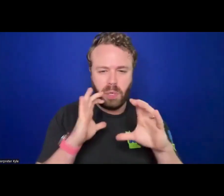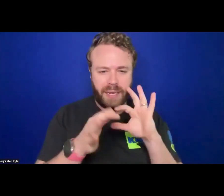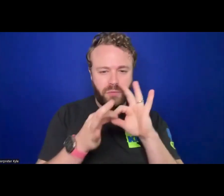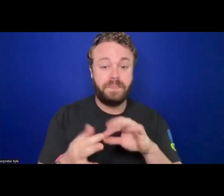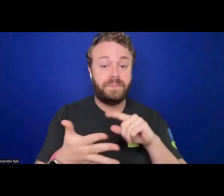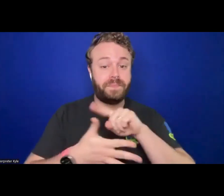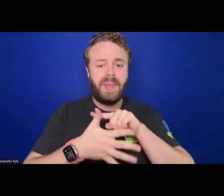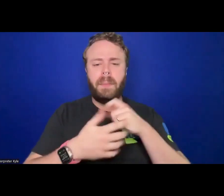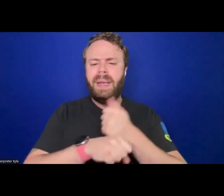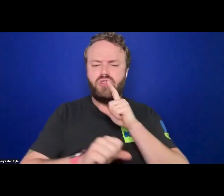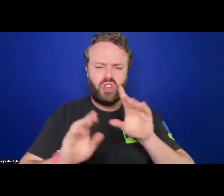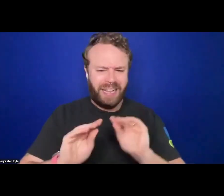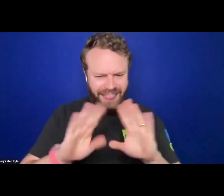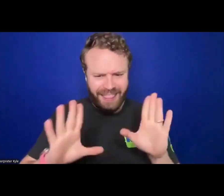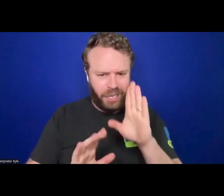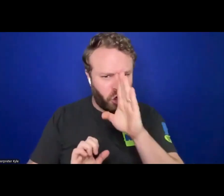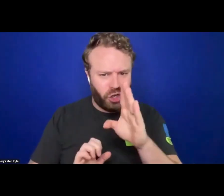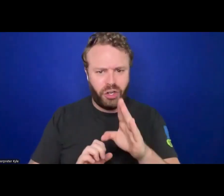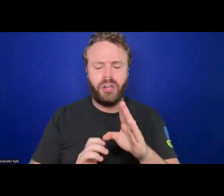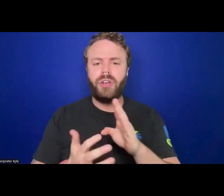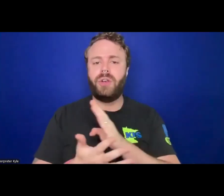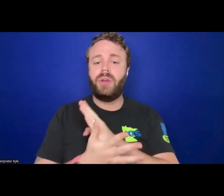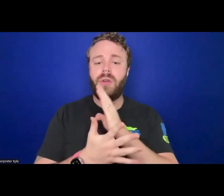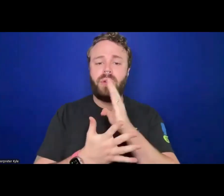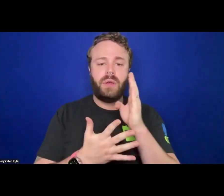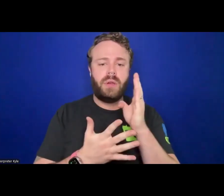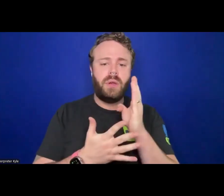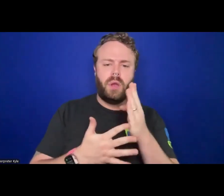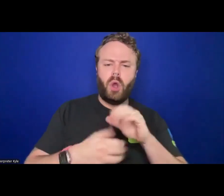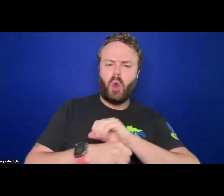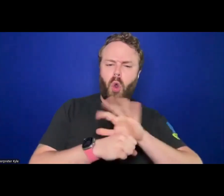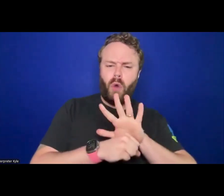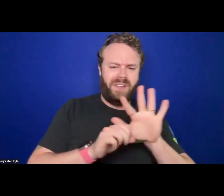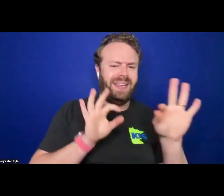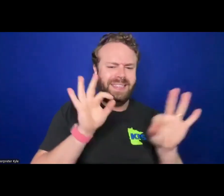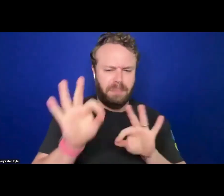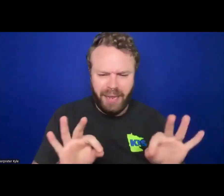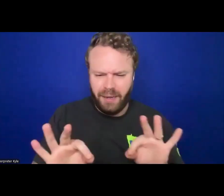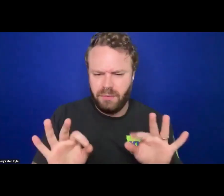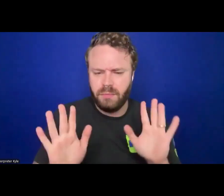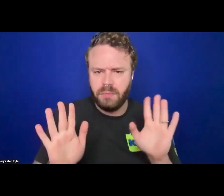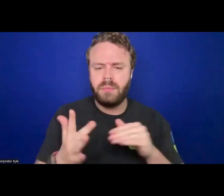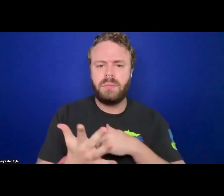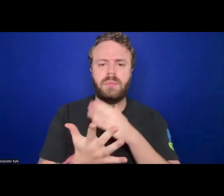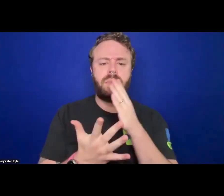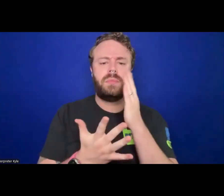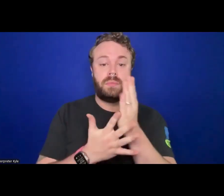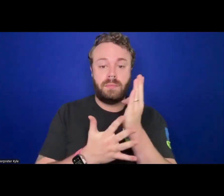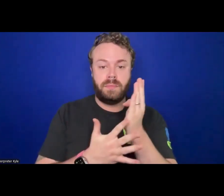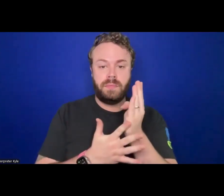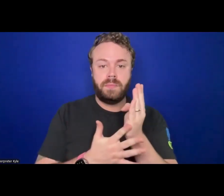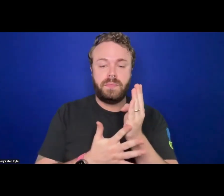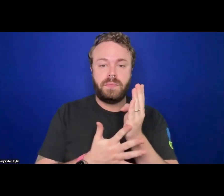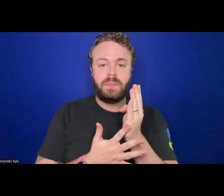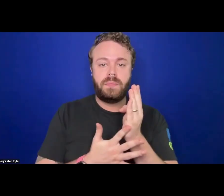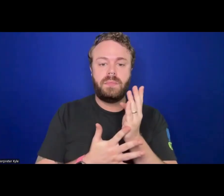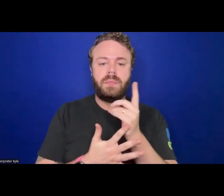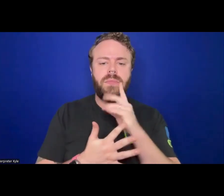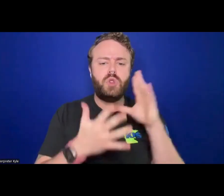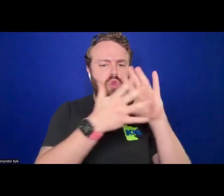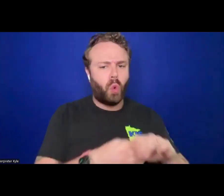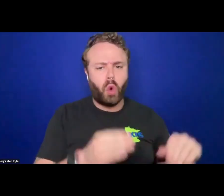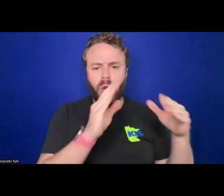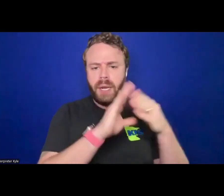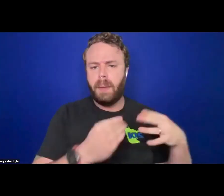and RSV. For COVID, bring people along for the ride. 2, there's really huge power in